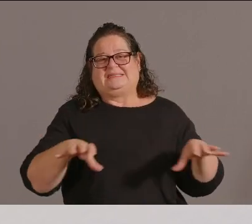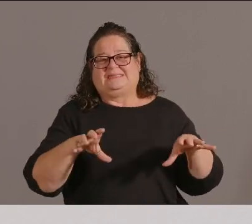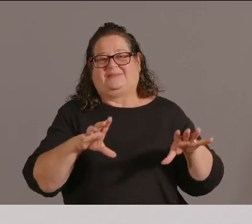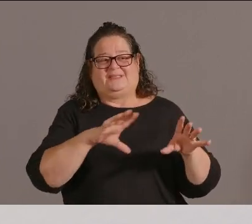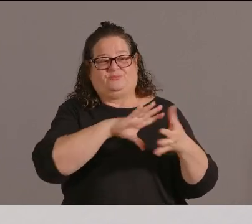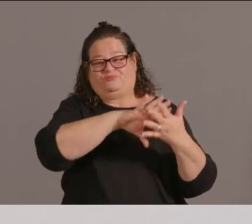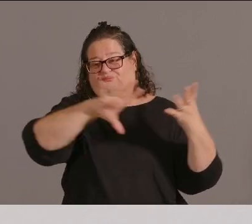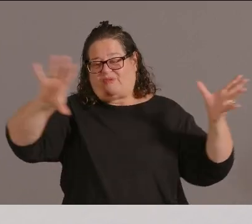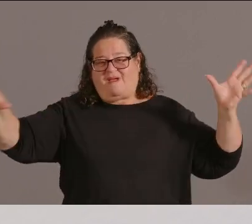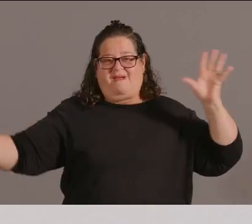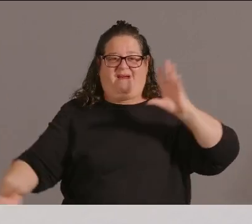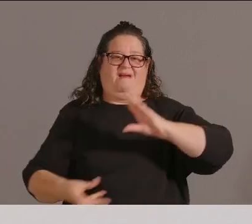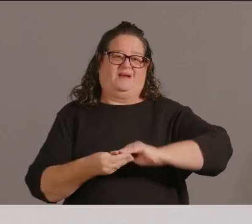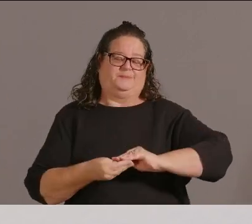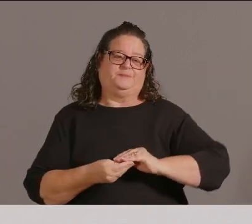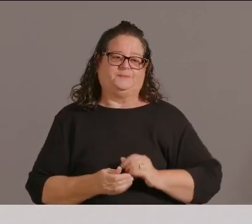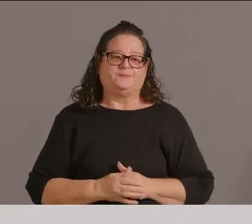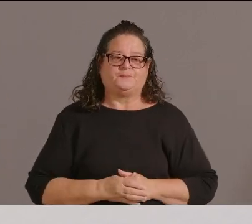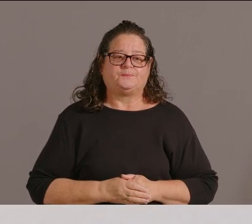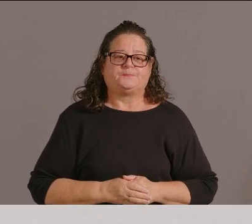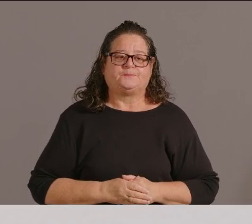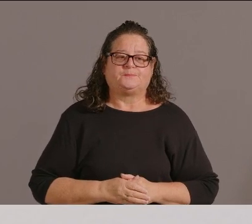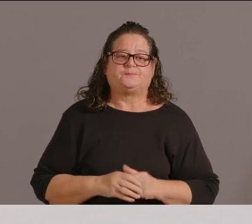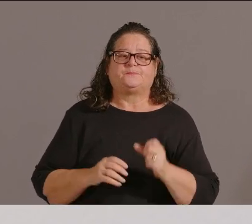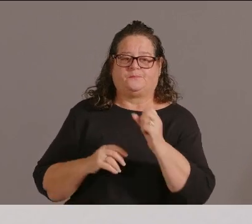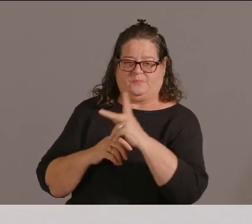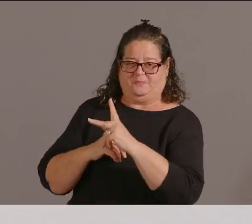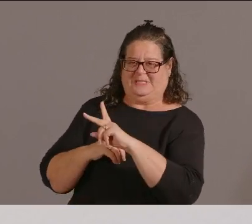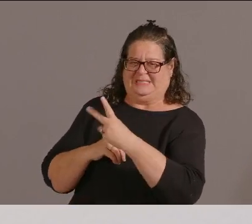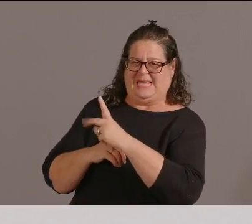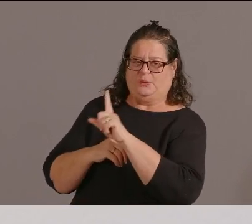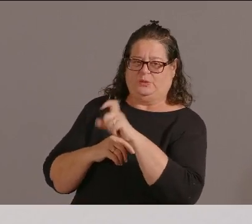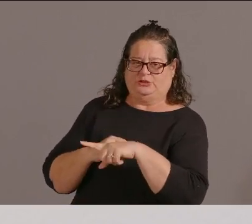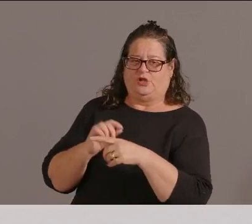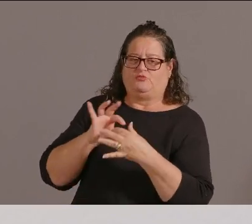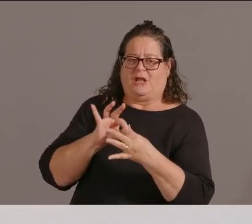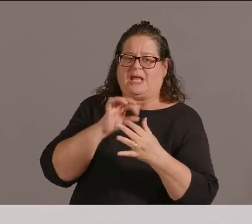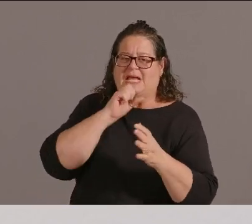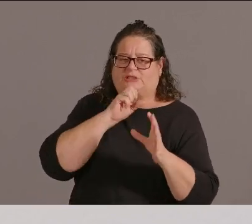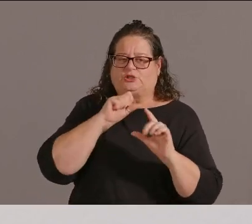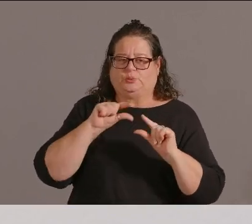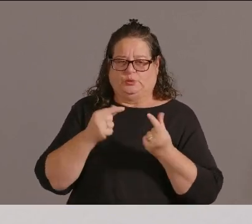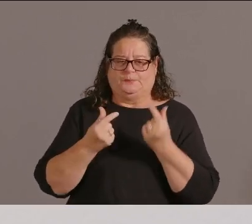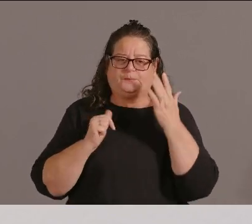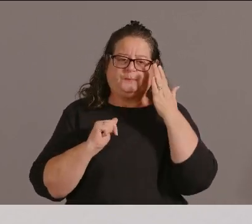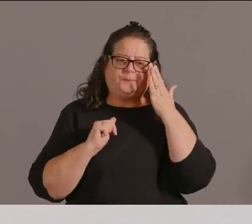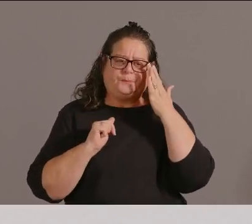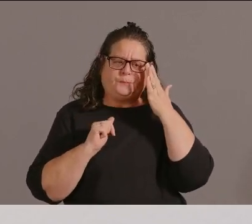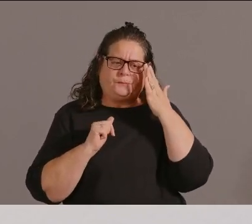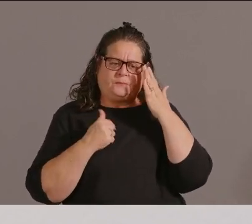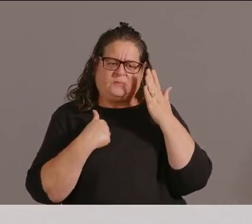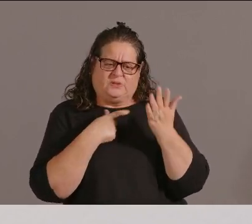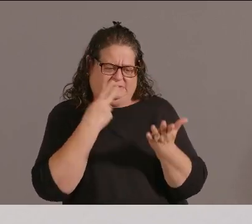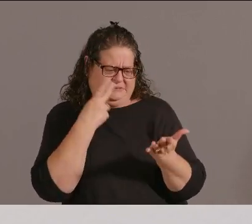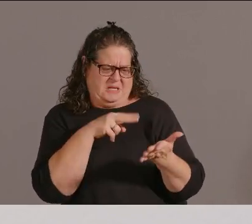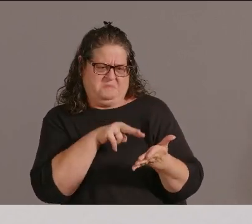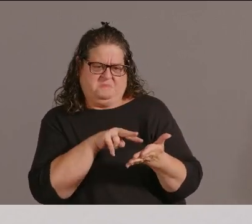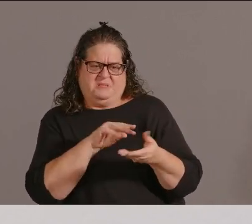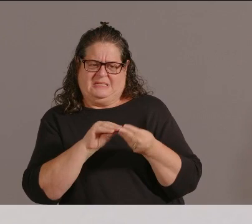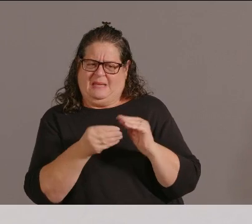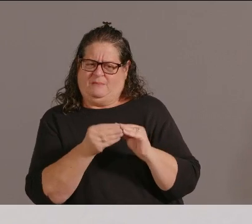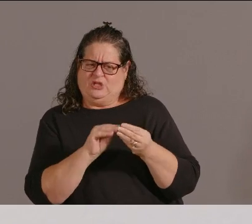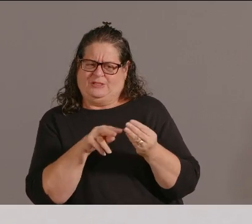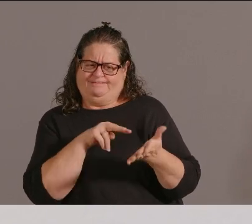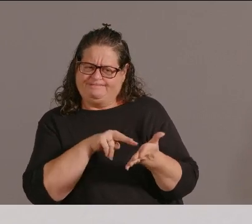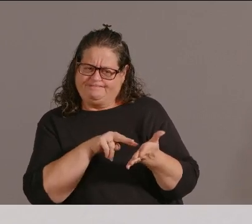And then my second quick question is kind of on that age group issue. Yeah. When you look at the data, you see that